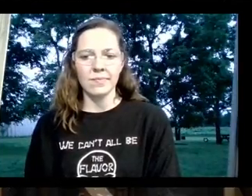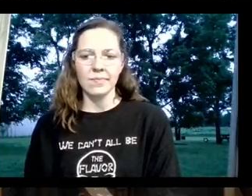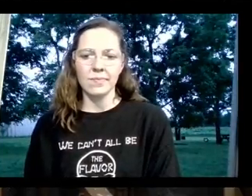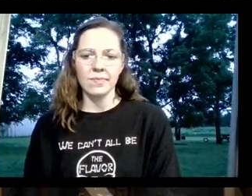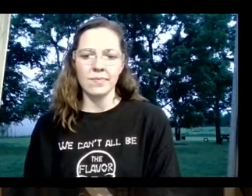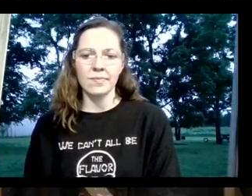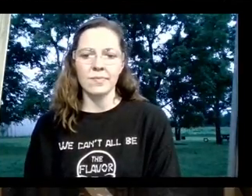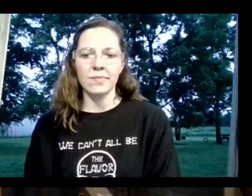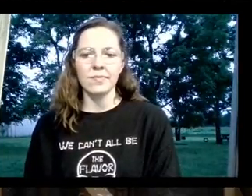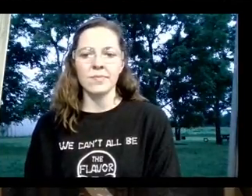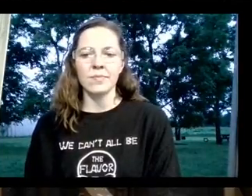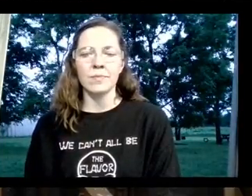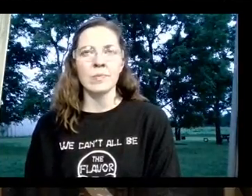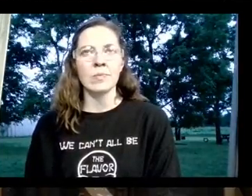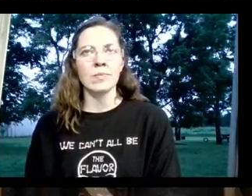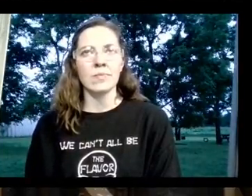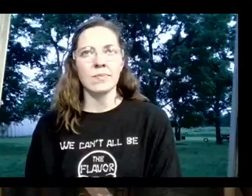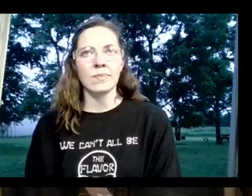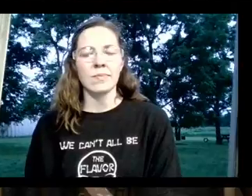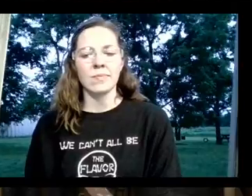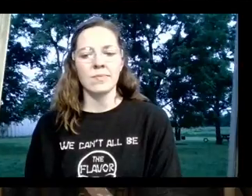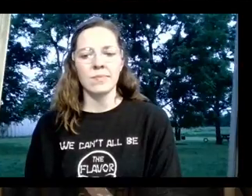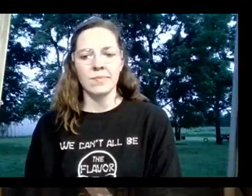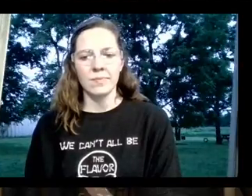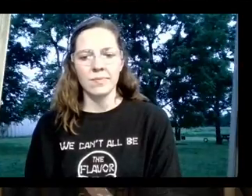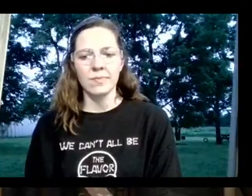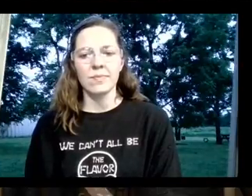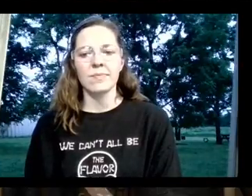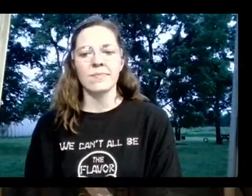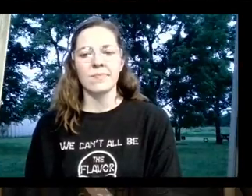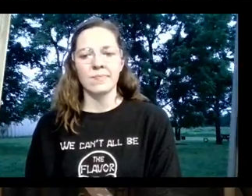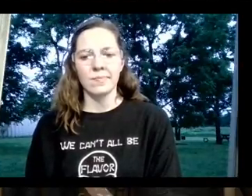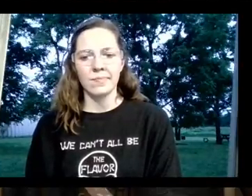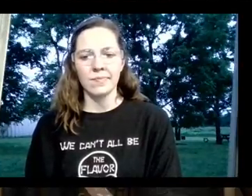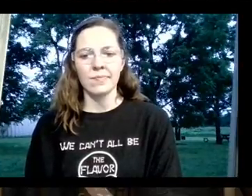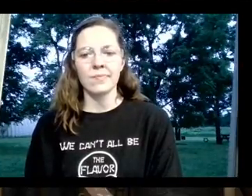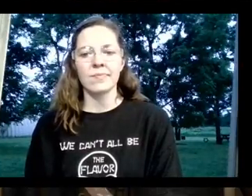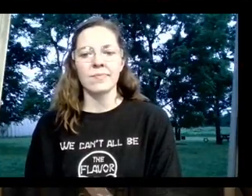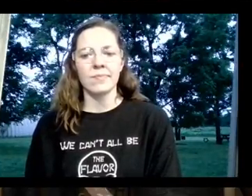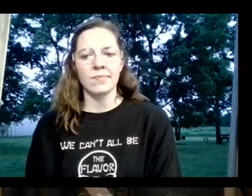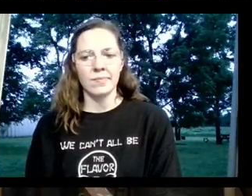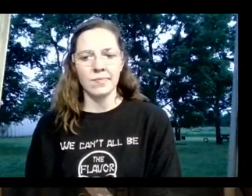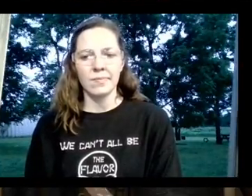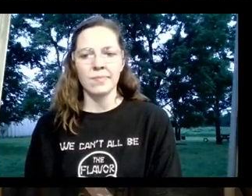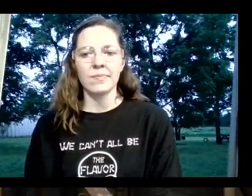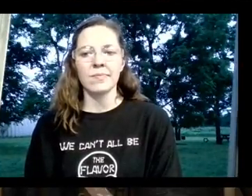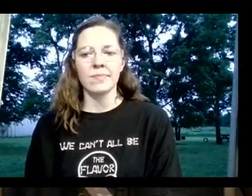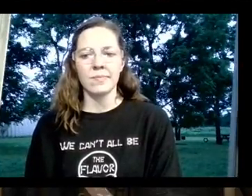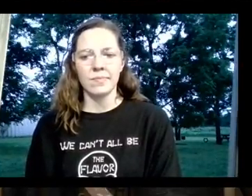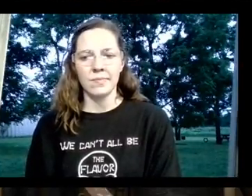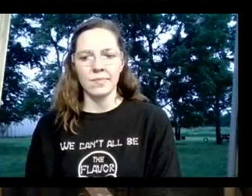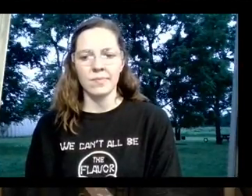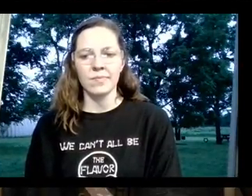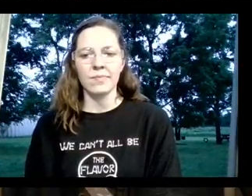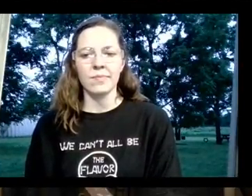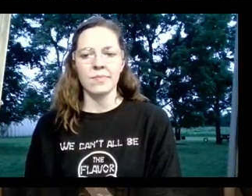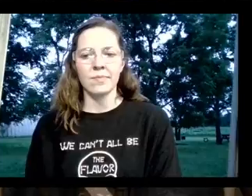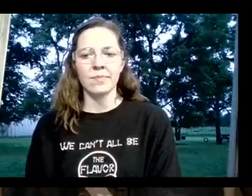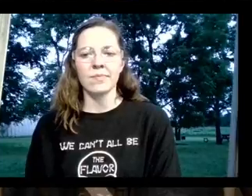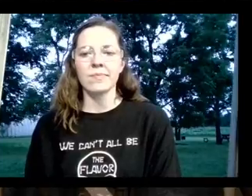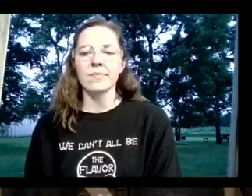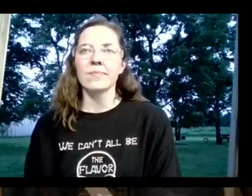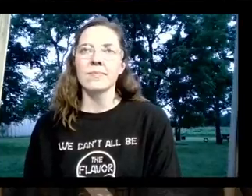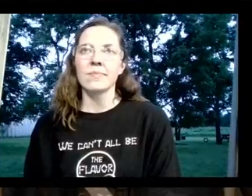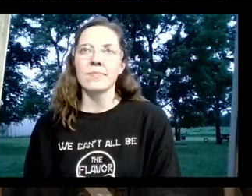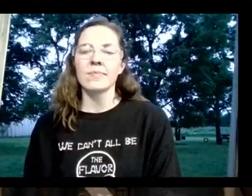shop and, you know, try new things. You know, undertake bigger projects than what you thought maybe you could do. And you might